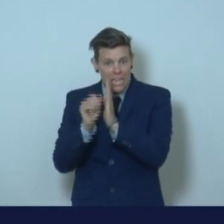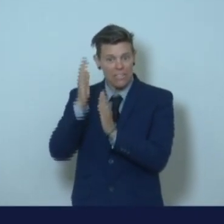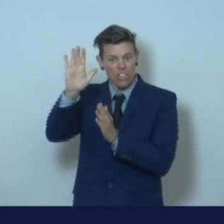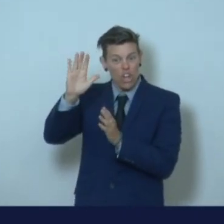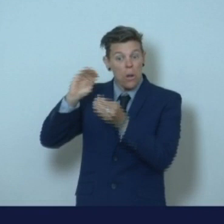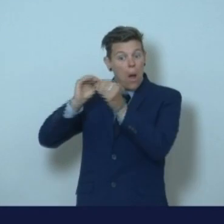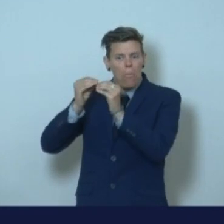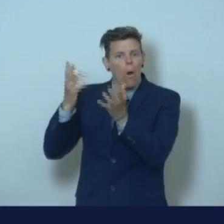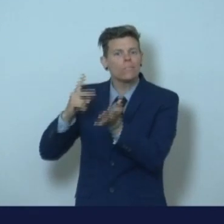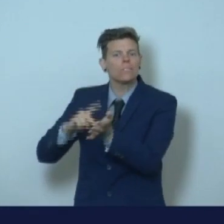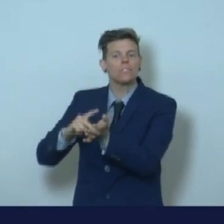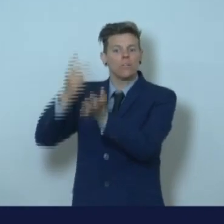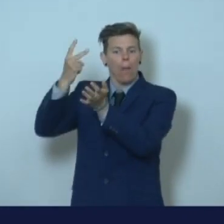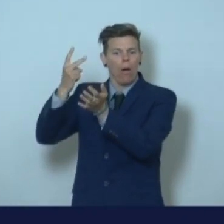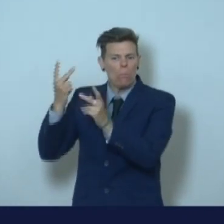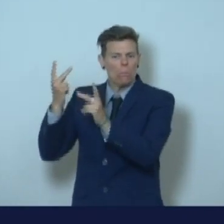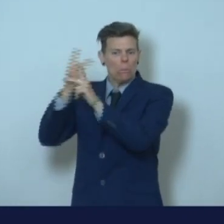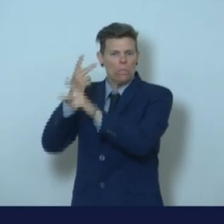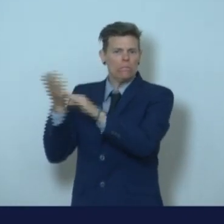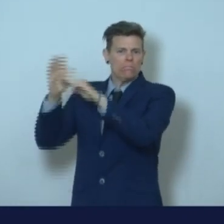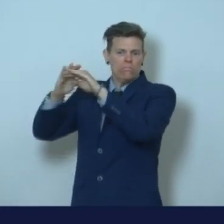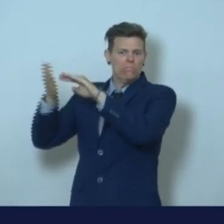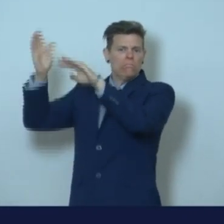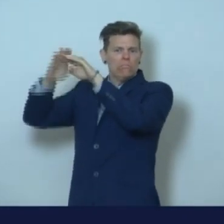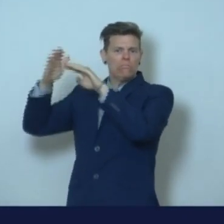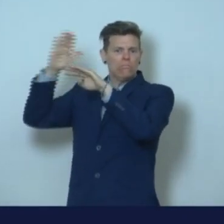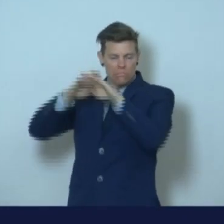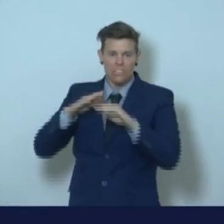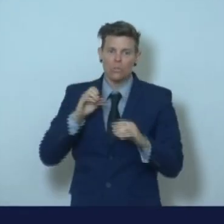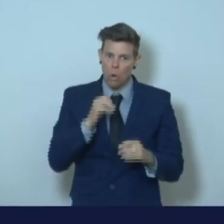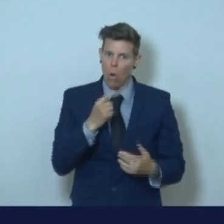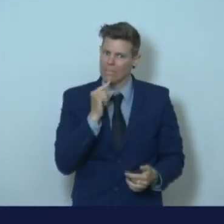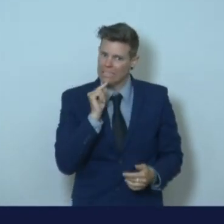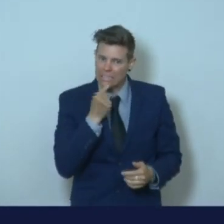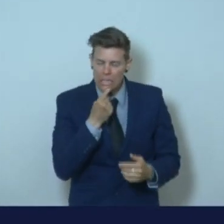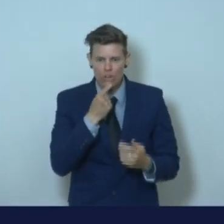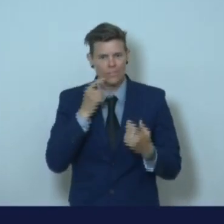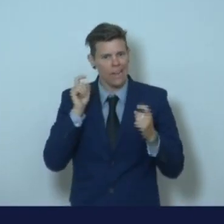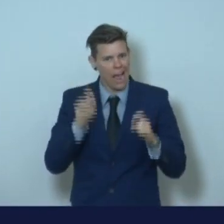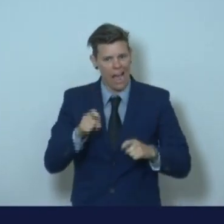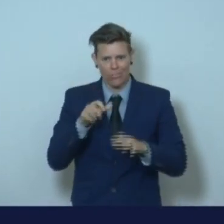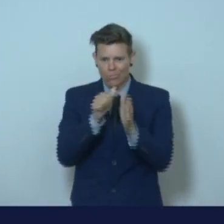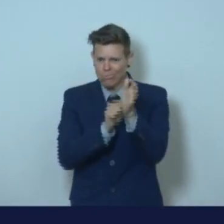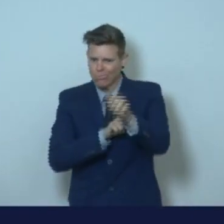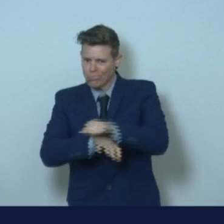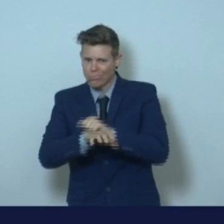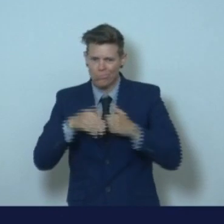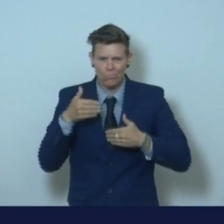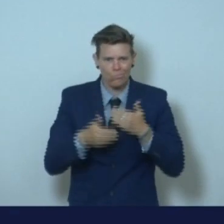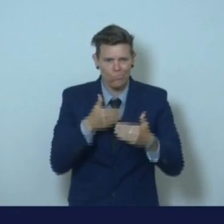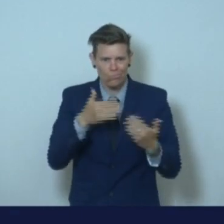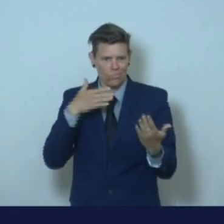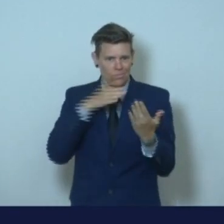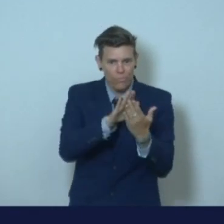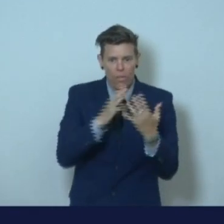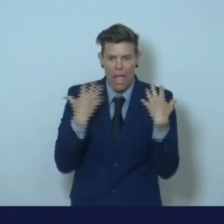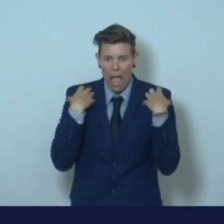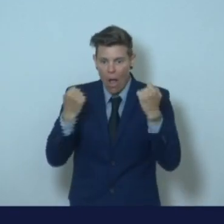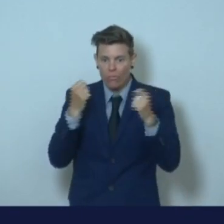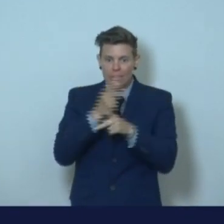you've got extreme measures have to be taken in your hospitals and healthcare system, and where you have